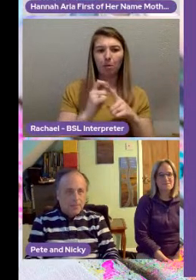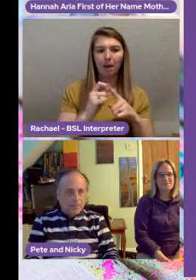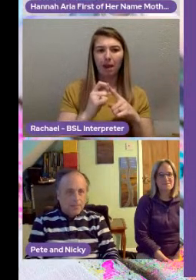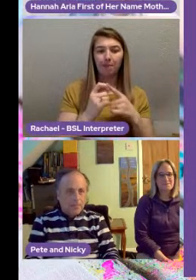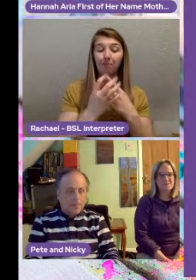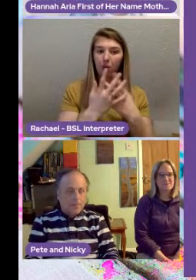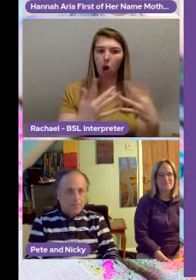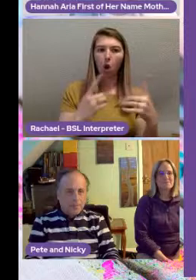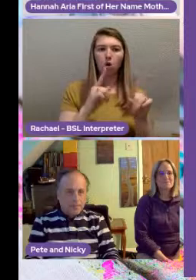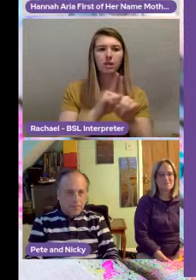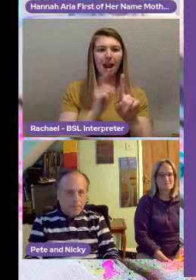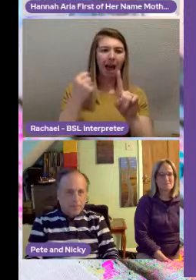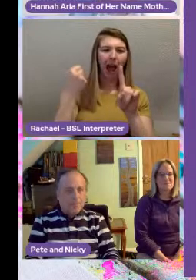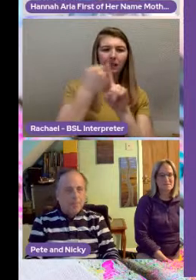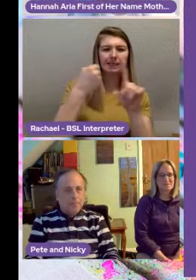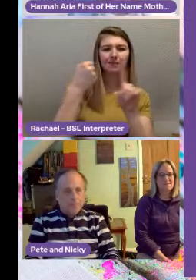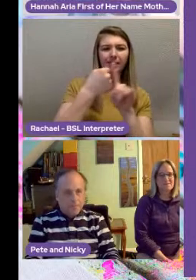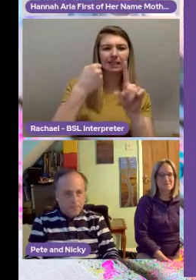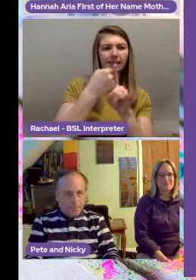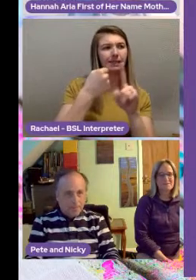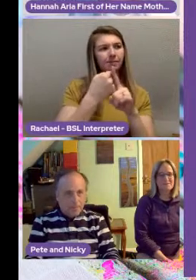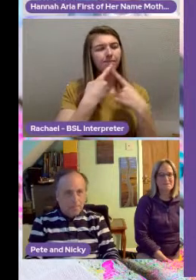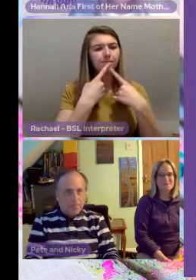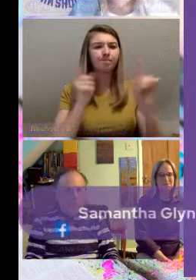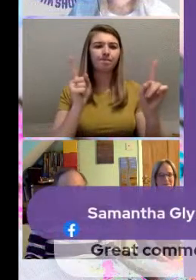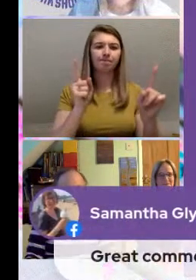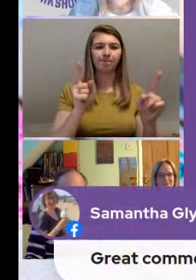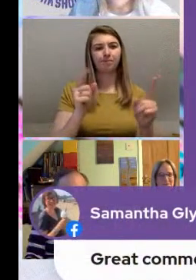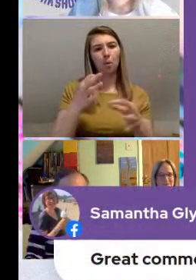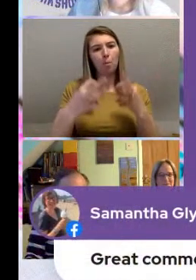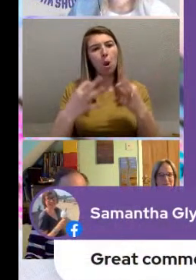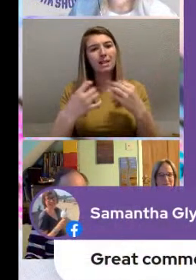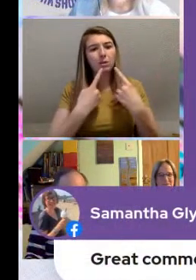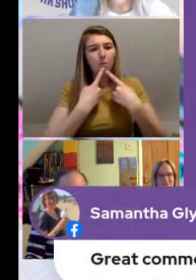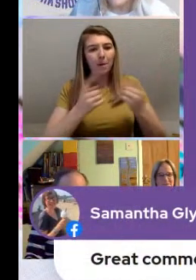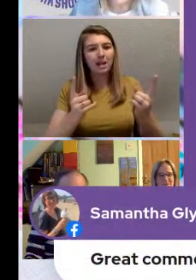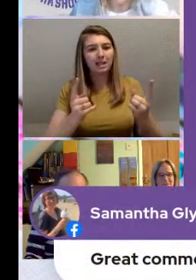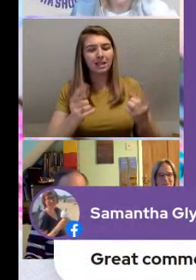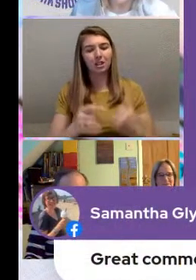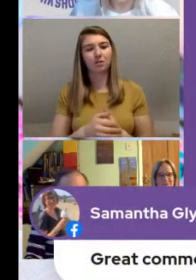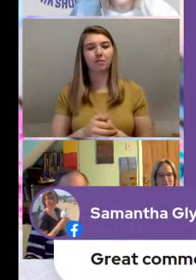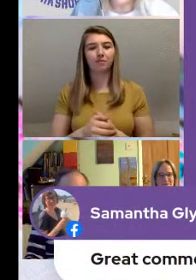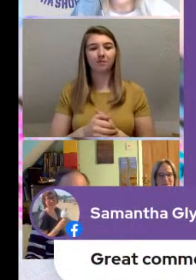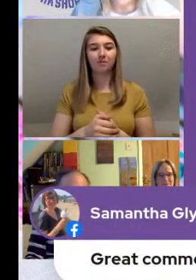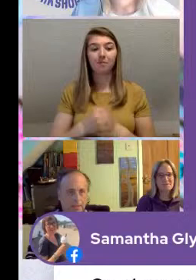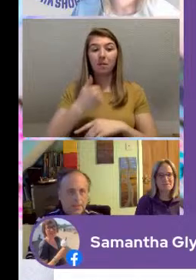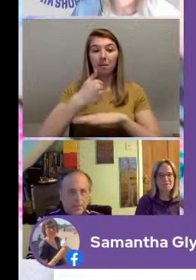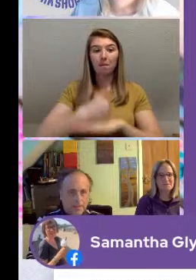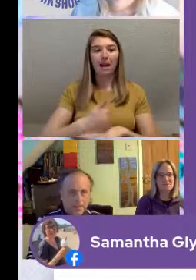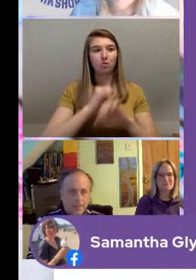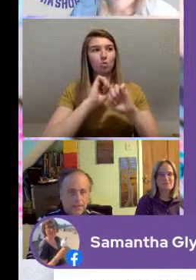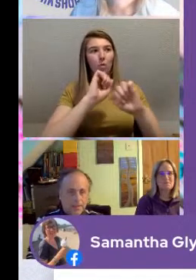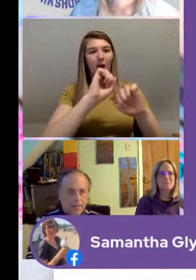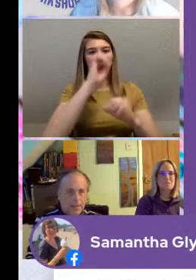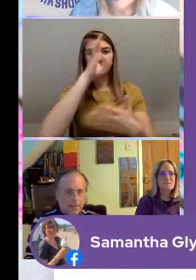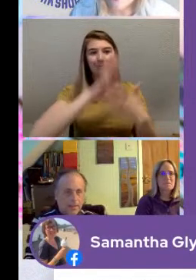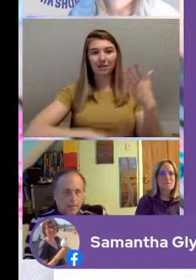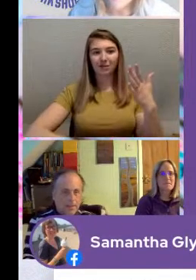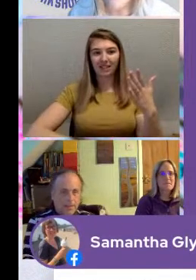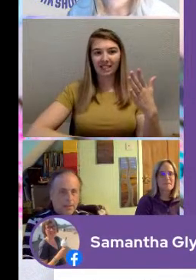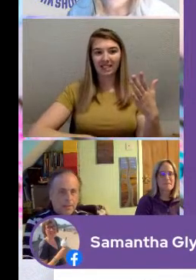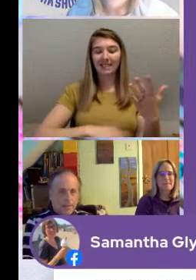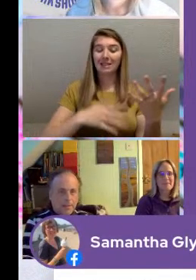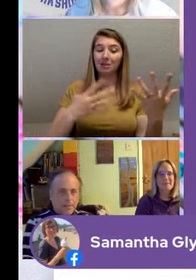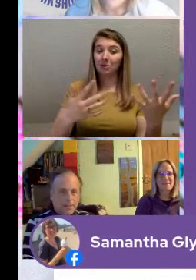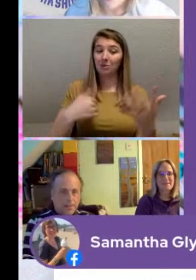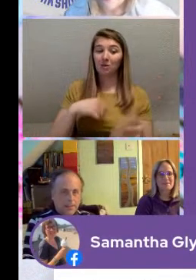very activist-like or very political, based on the experiences of the people involved. And I've seen some